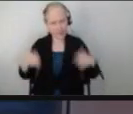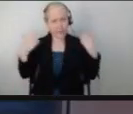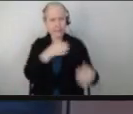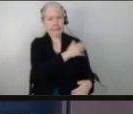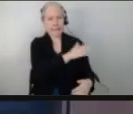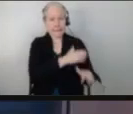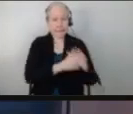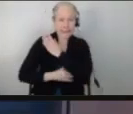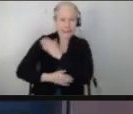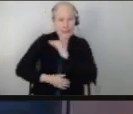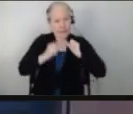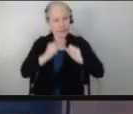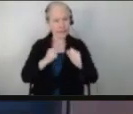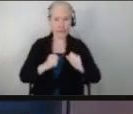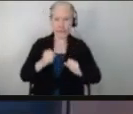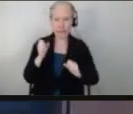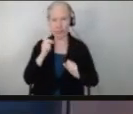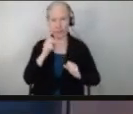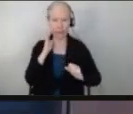next time.